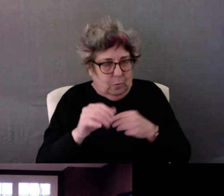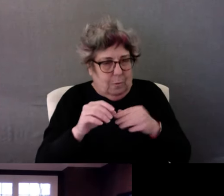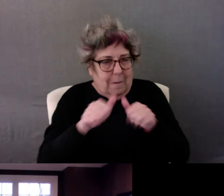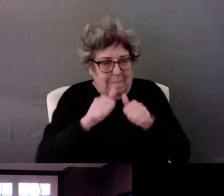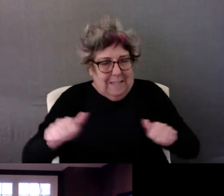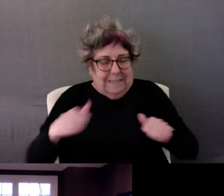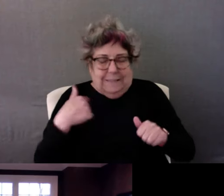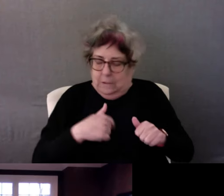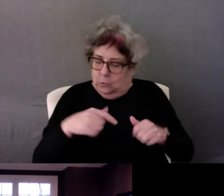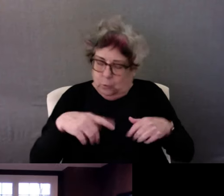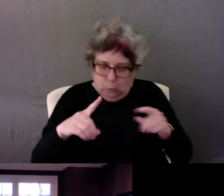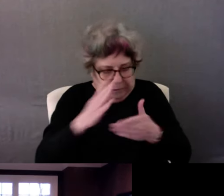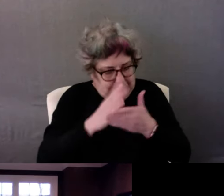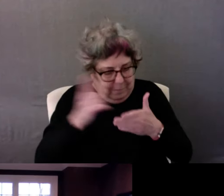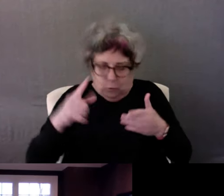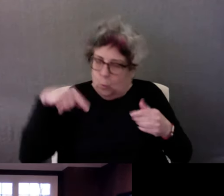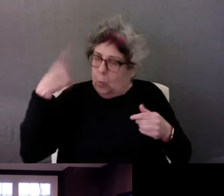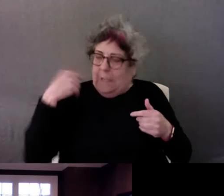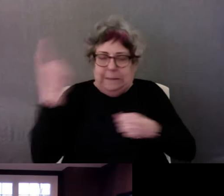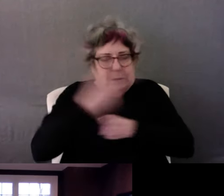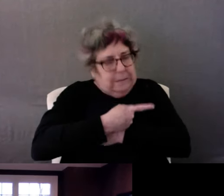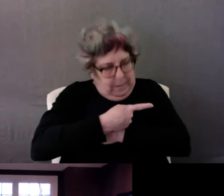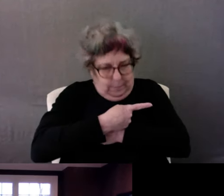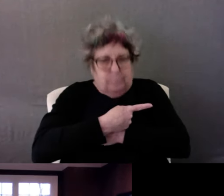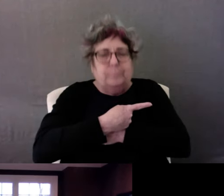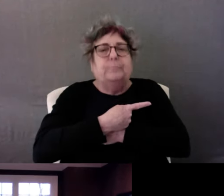these crazy days. We pray that you would